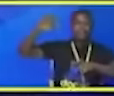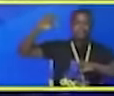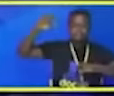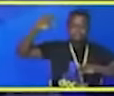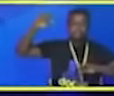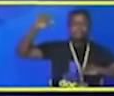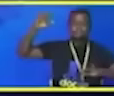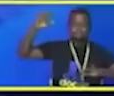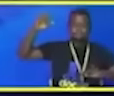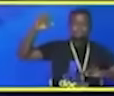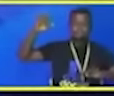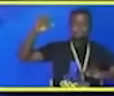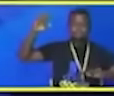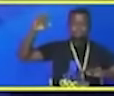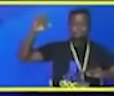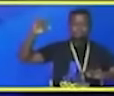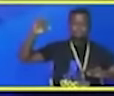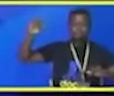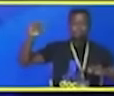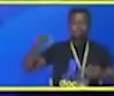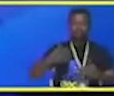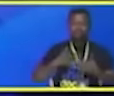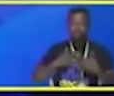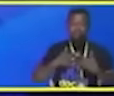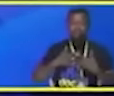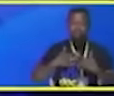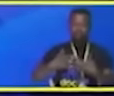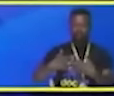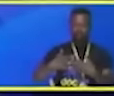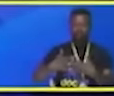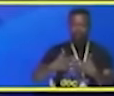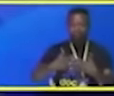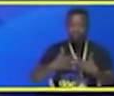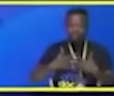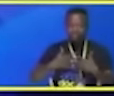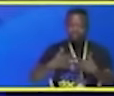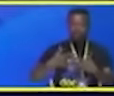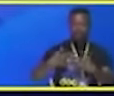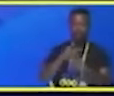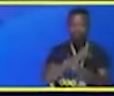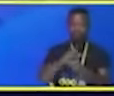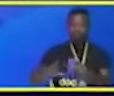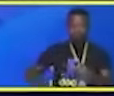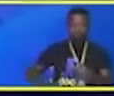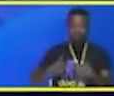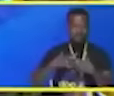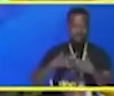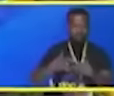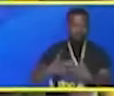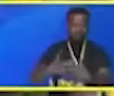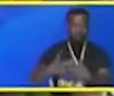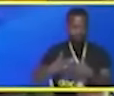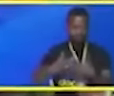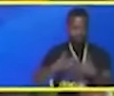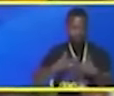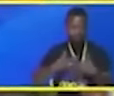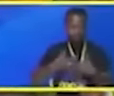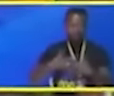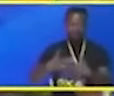glorified. Breathe, Lord, breathe, breathe, Lord, breathe,